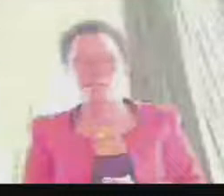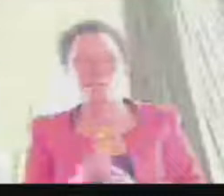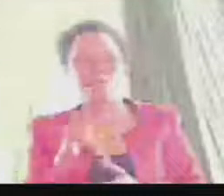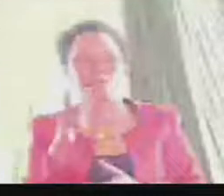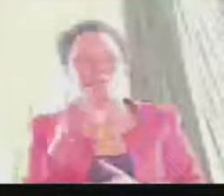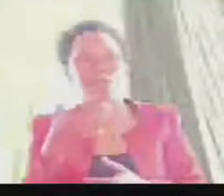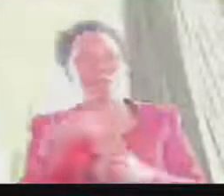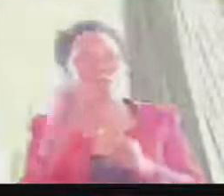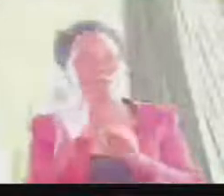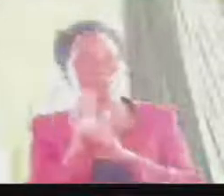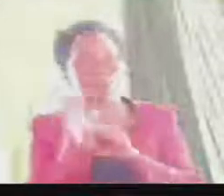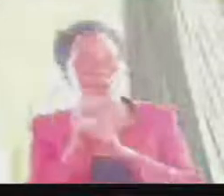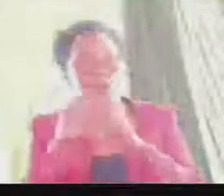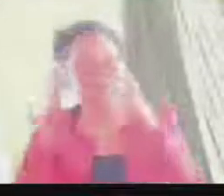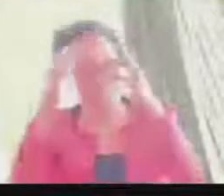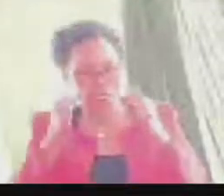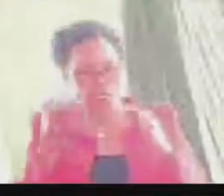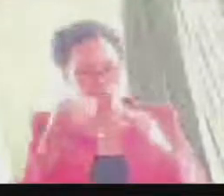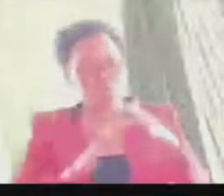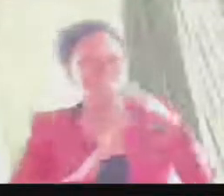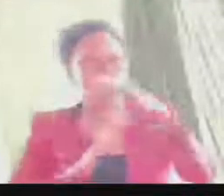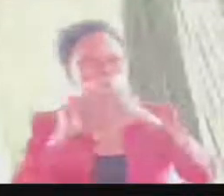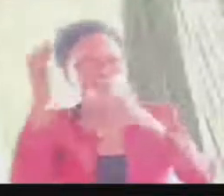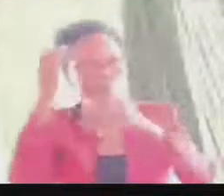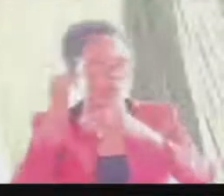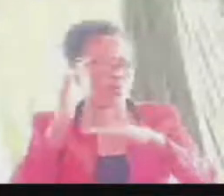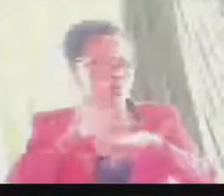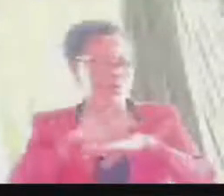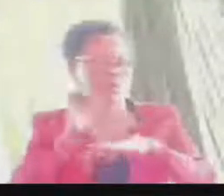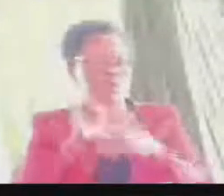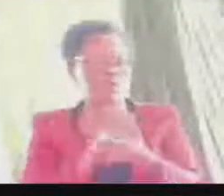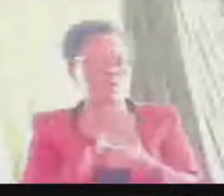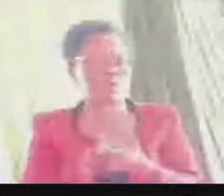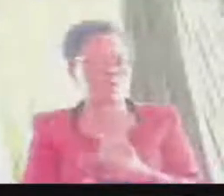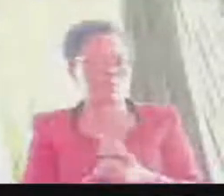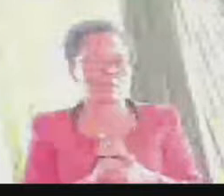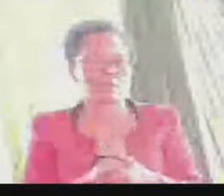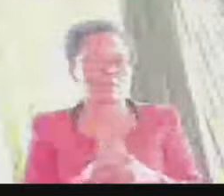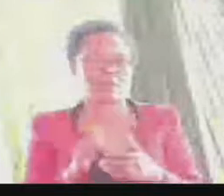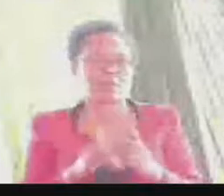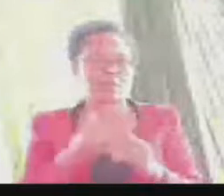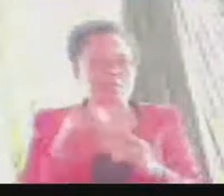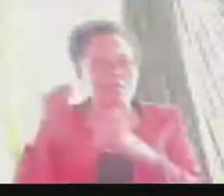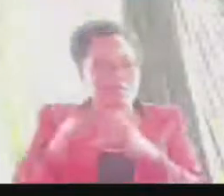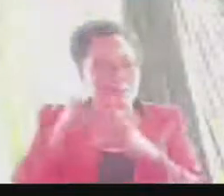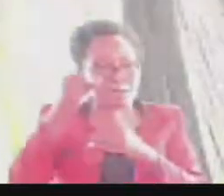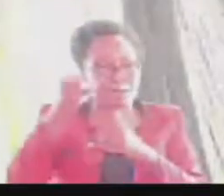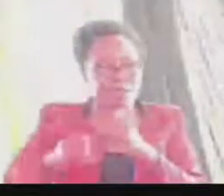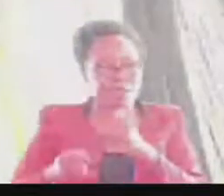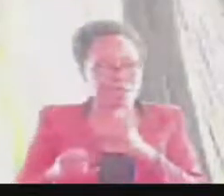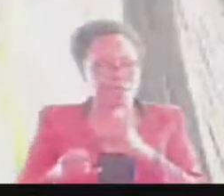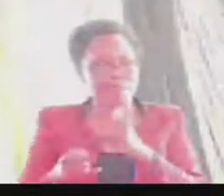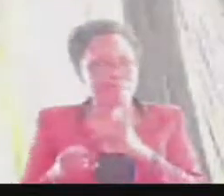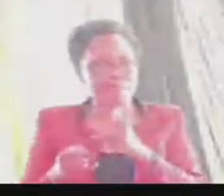Court on that. Next question, and just as I'm finalizing on this aspect,